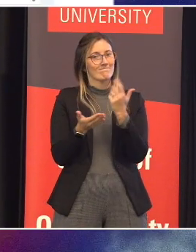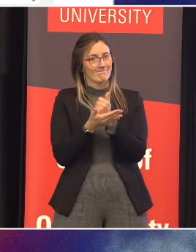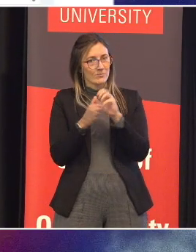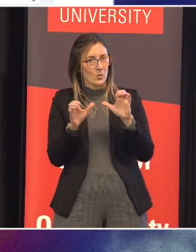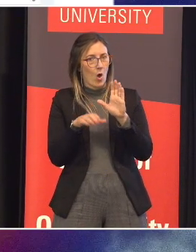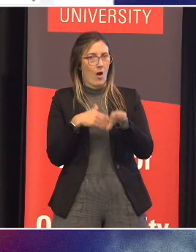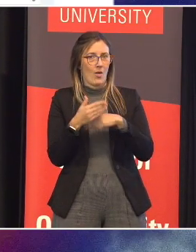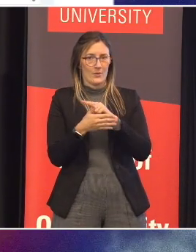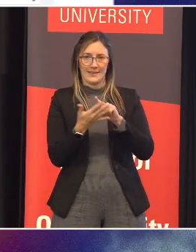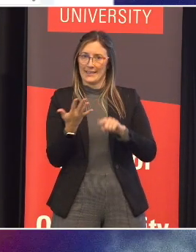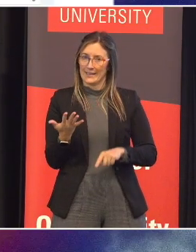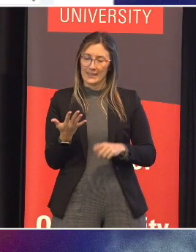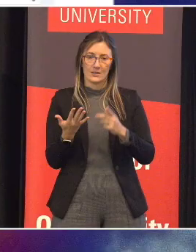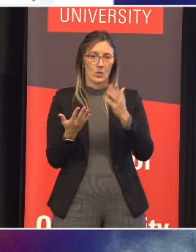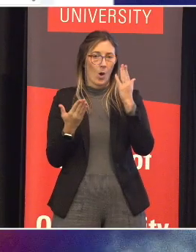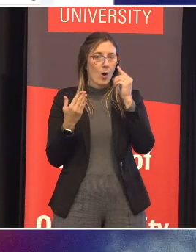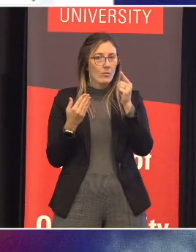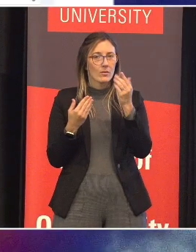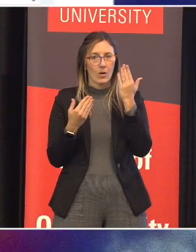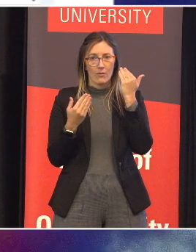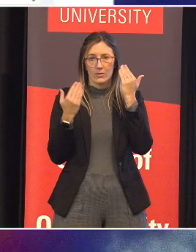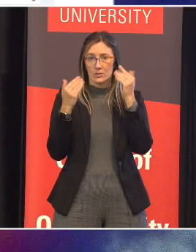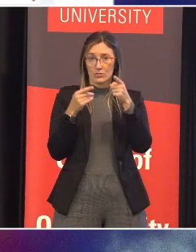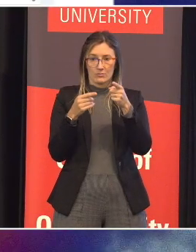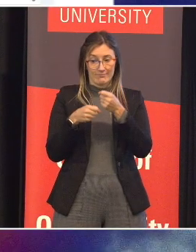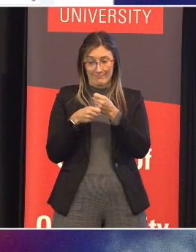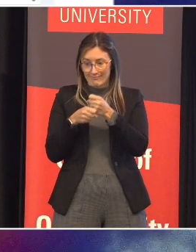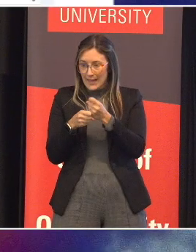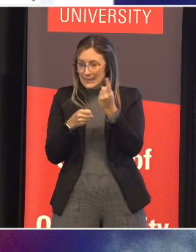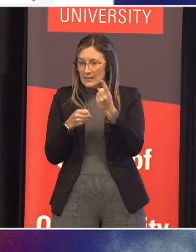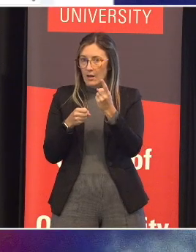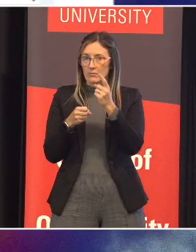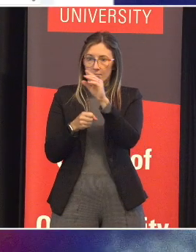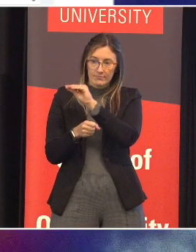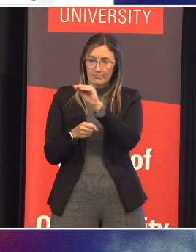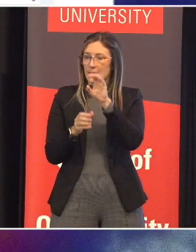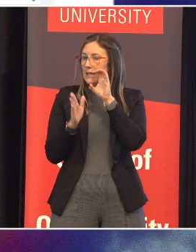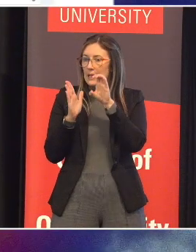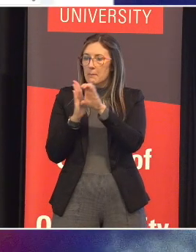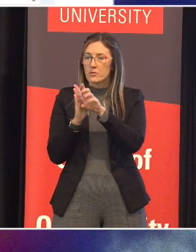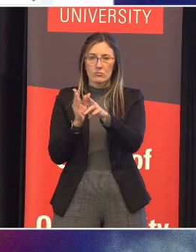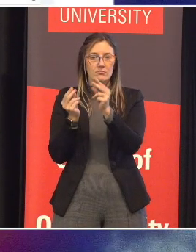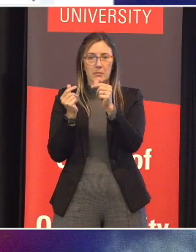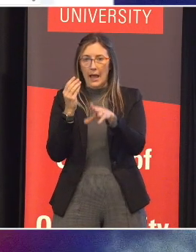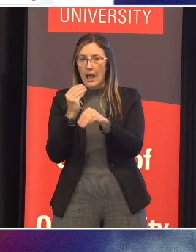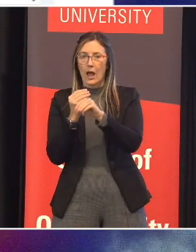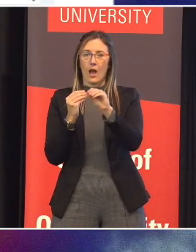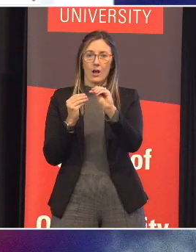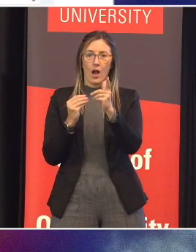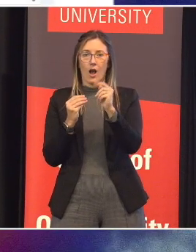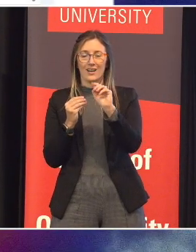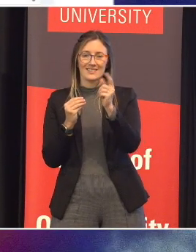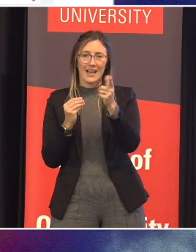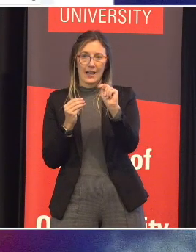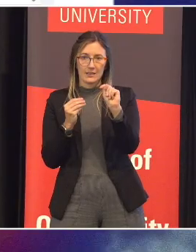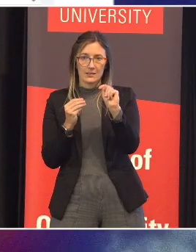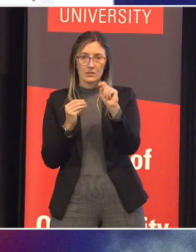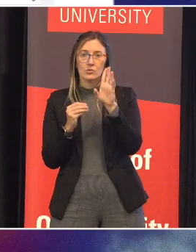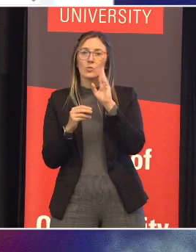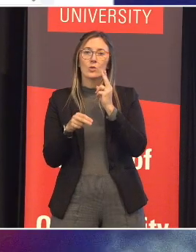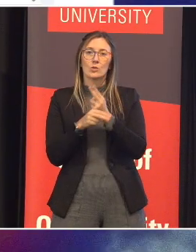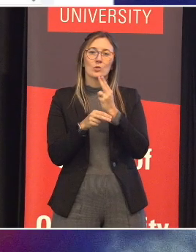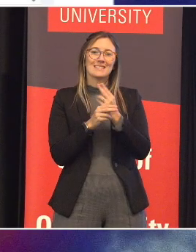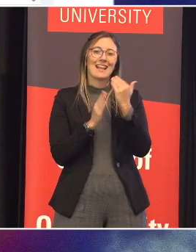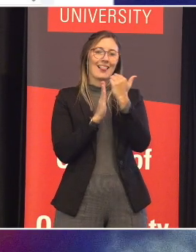alt text in as soon as you put that image in. You're going to use that list tool as you are creating because now you know to use it